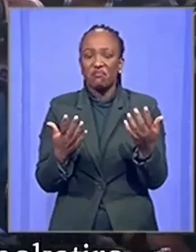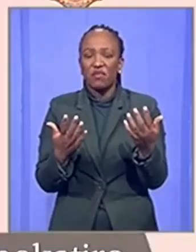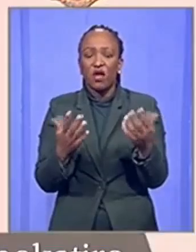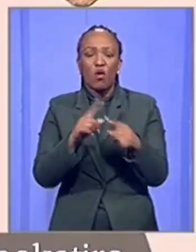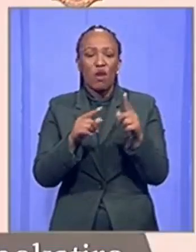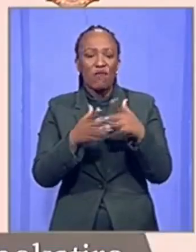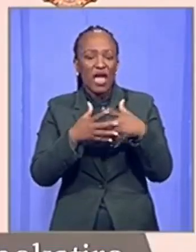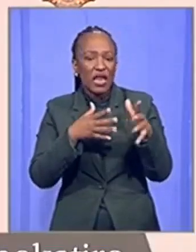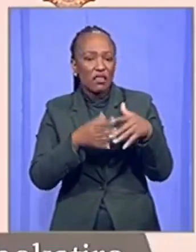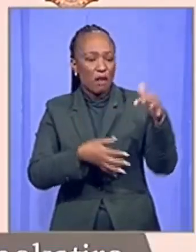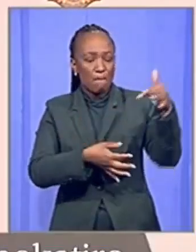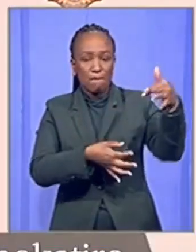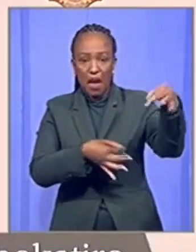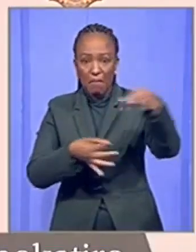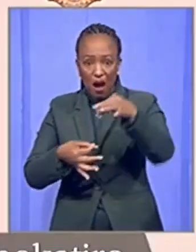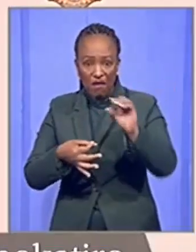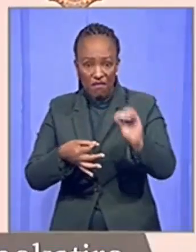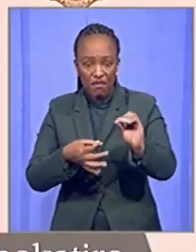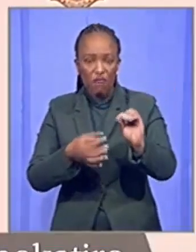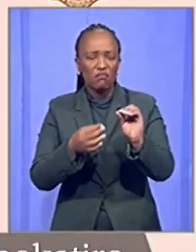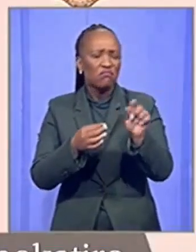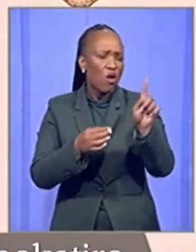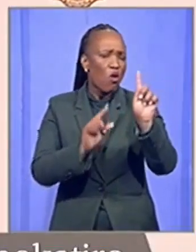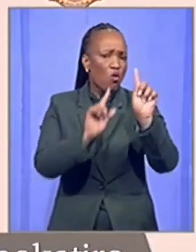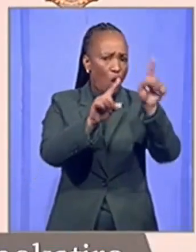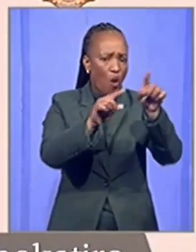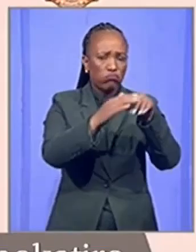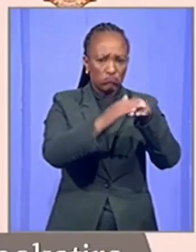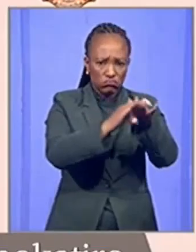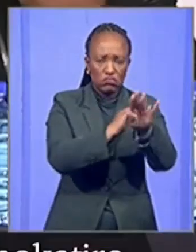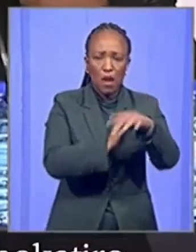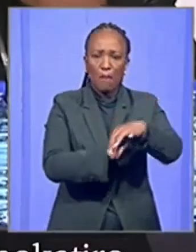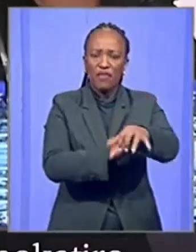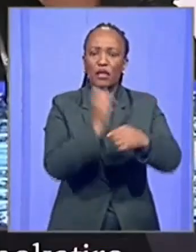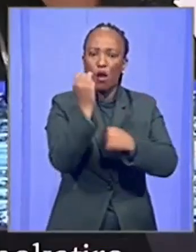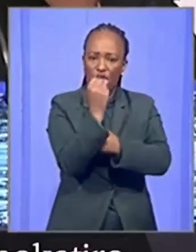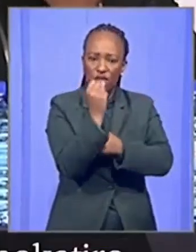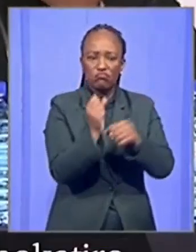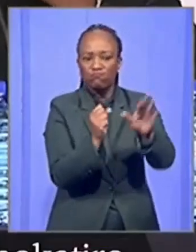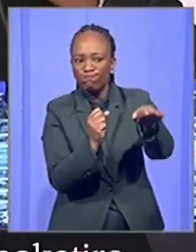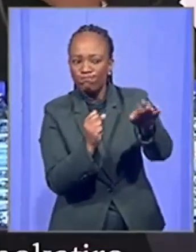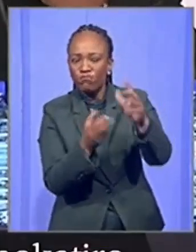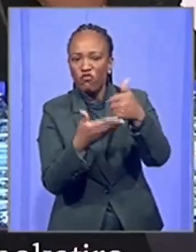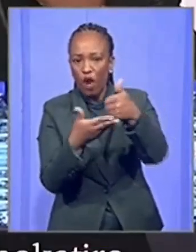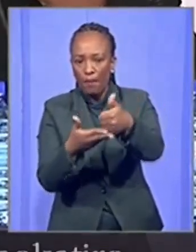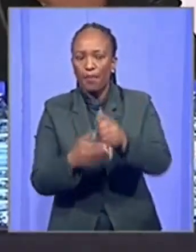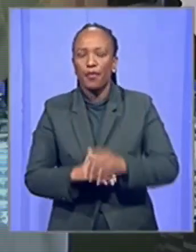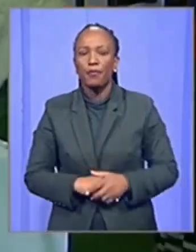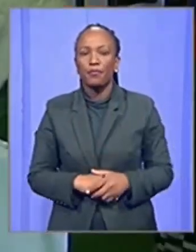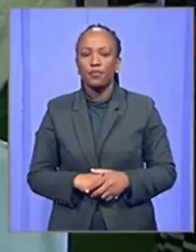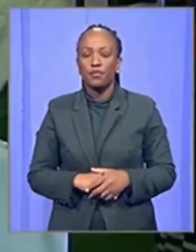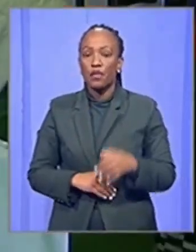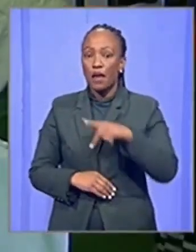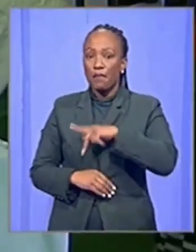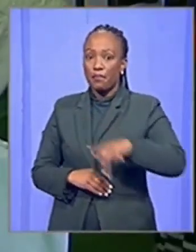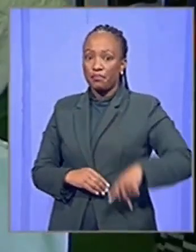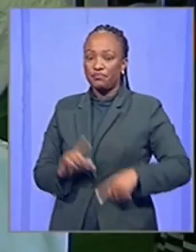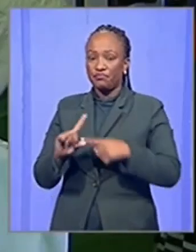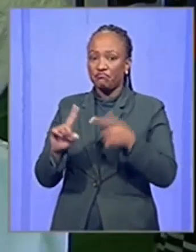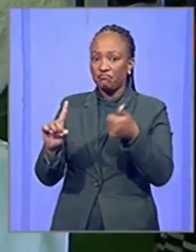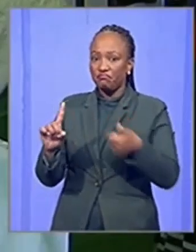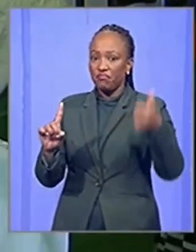paper, go to the provincial government and ask for assistance. Tonakgolo qollotse hara tse ding ho kenyeletswa ha batjha ho